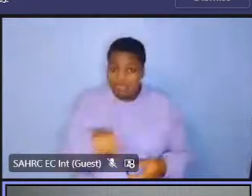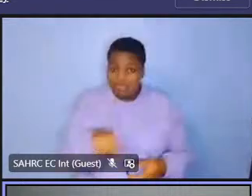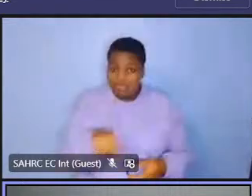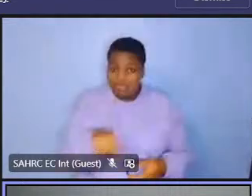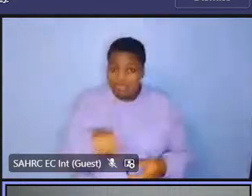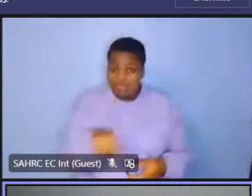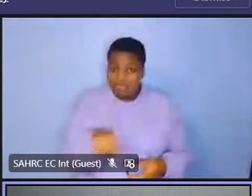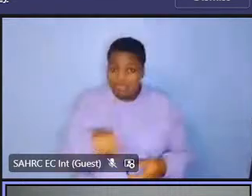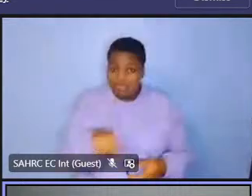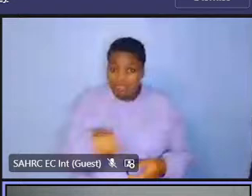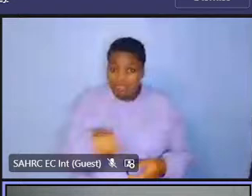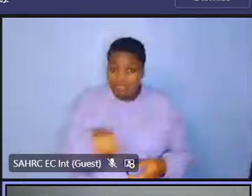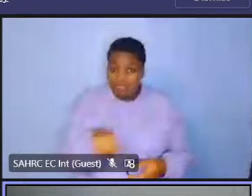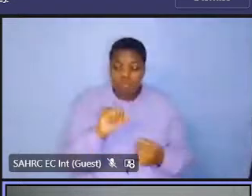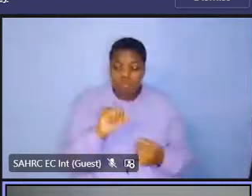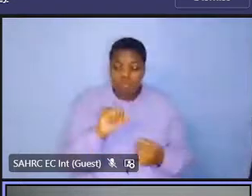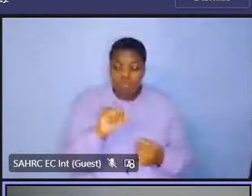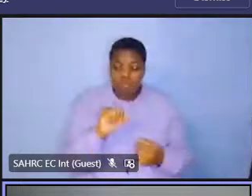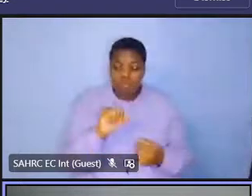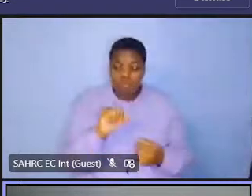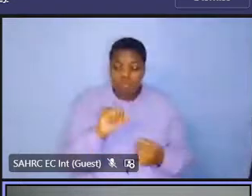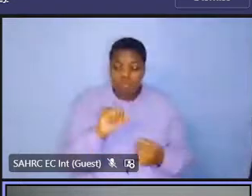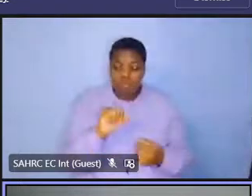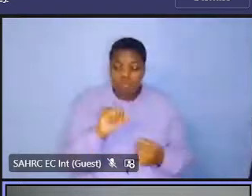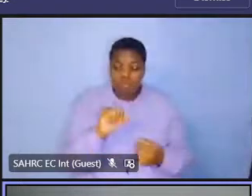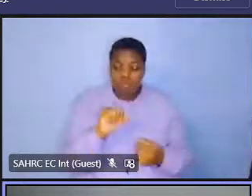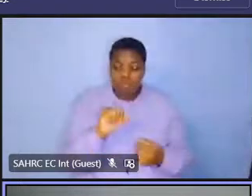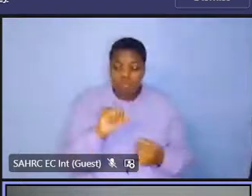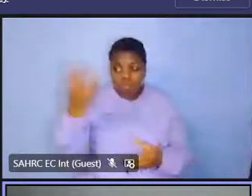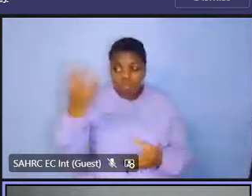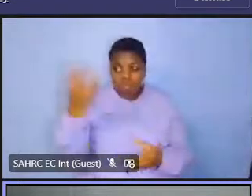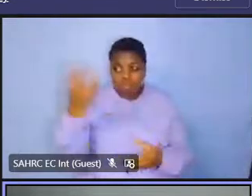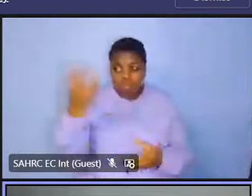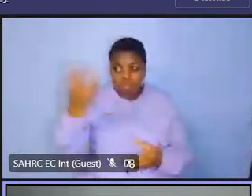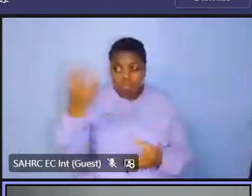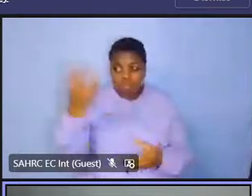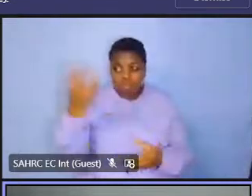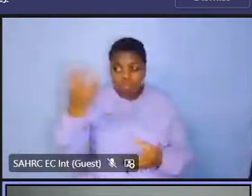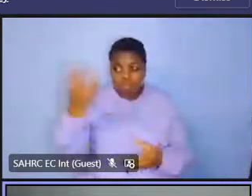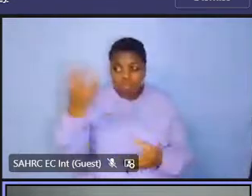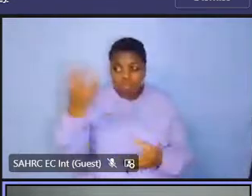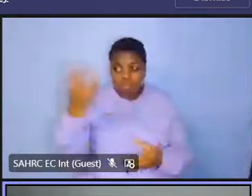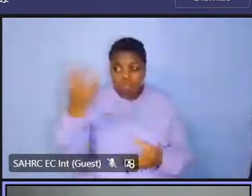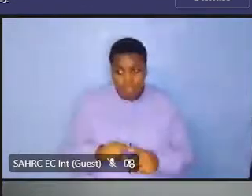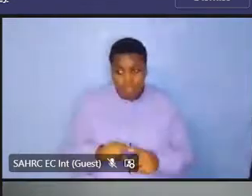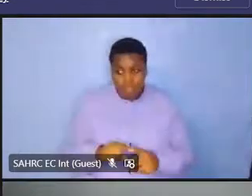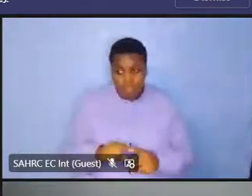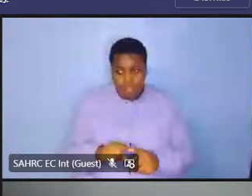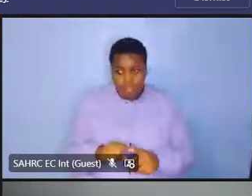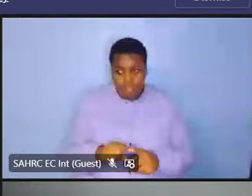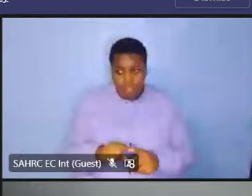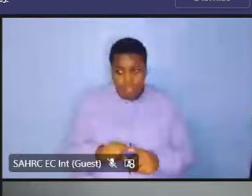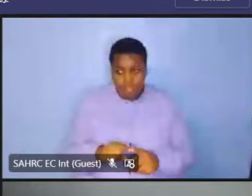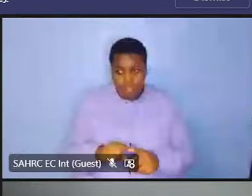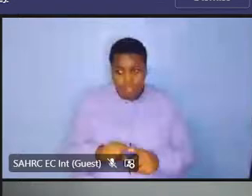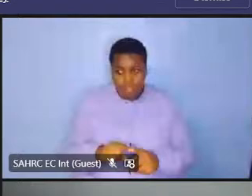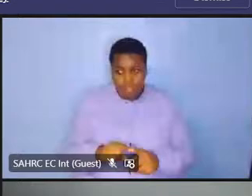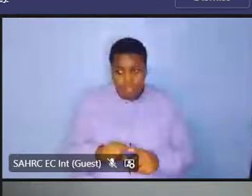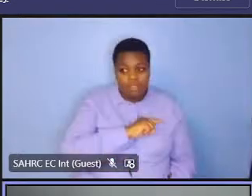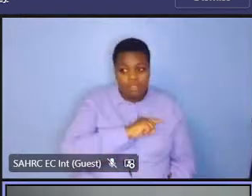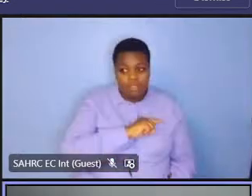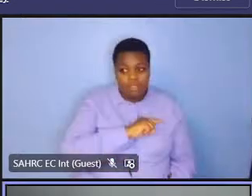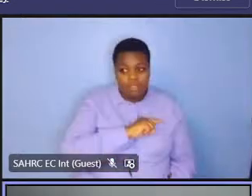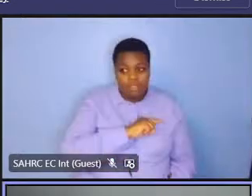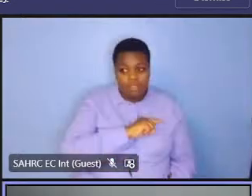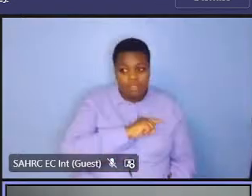their codes, they need to apply their man completely and take into cognizance what the law says. Because they've already said this,